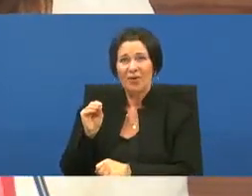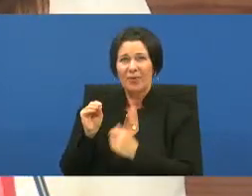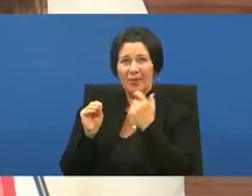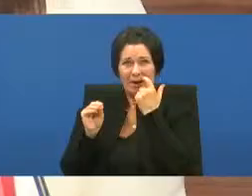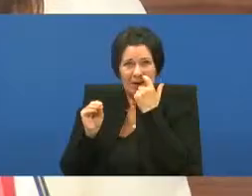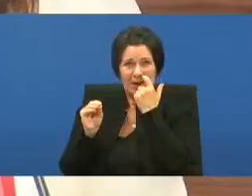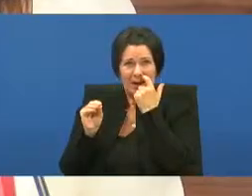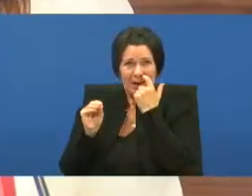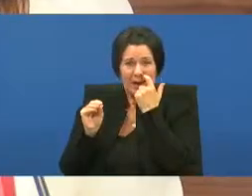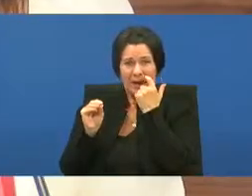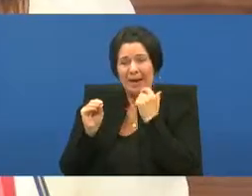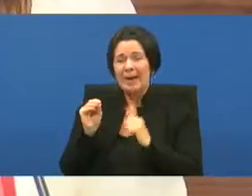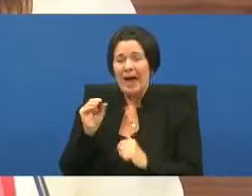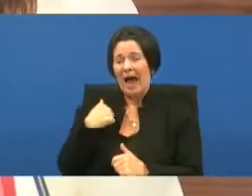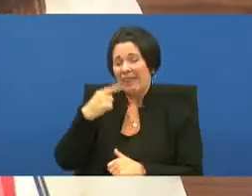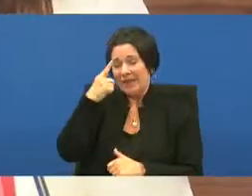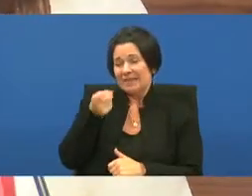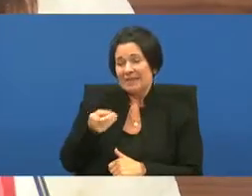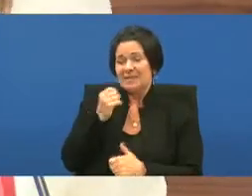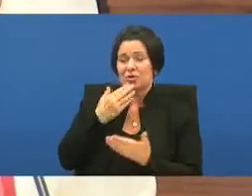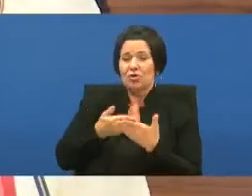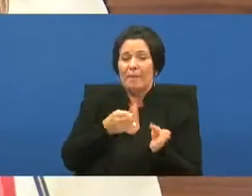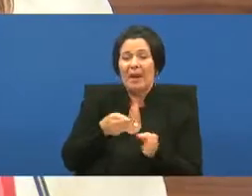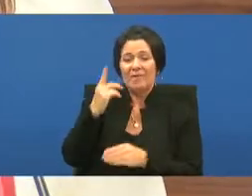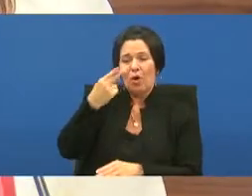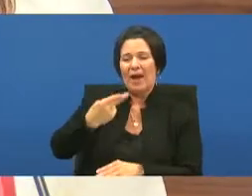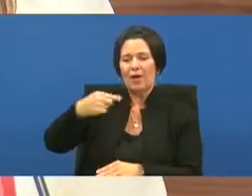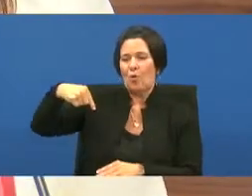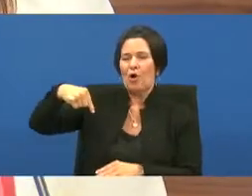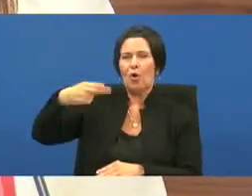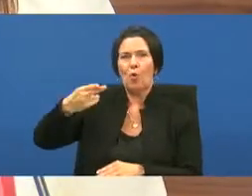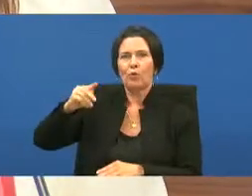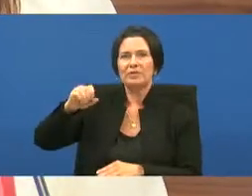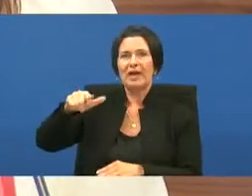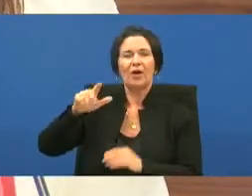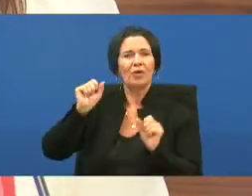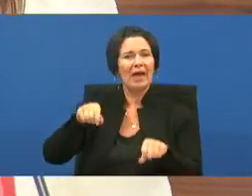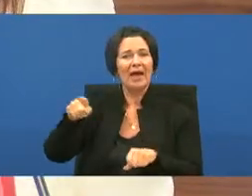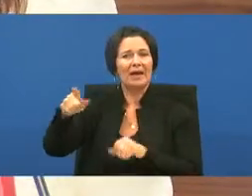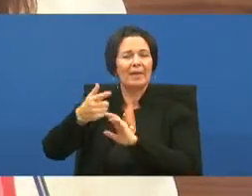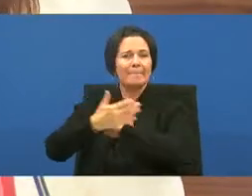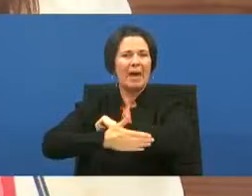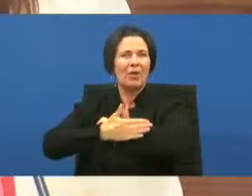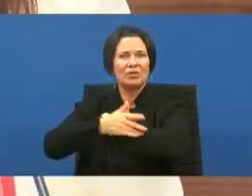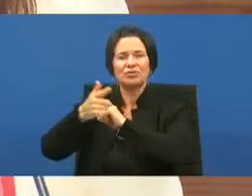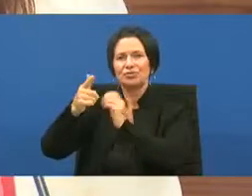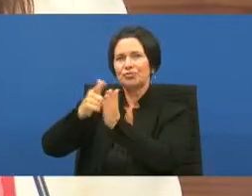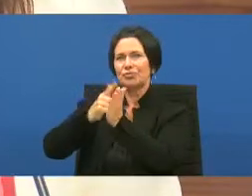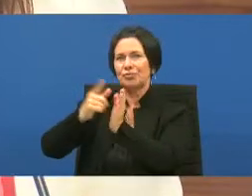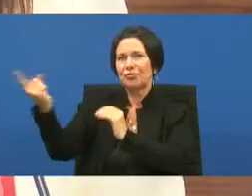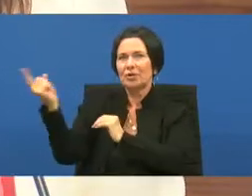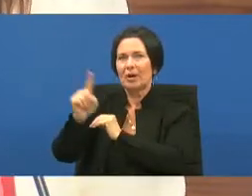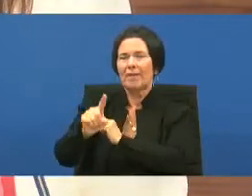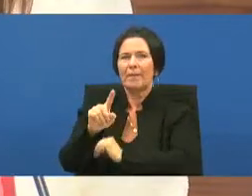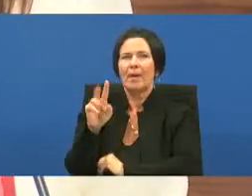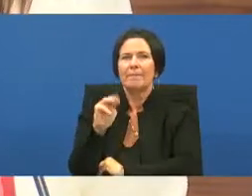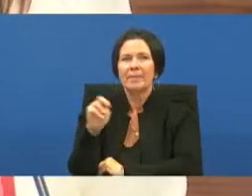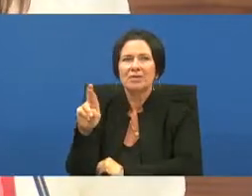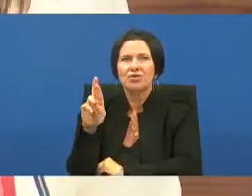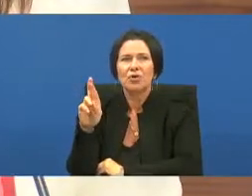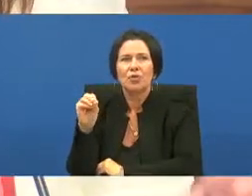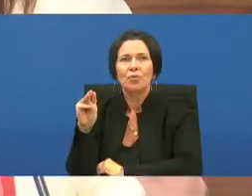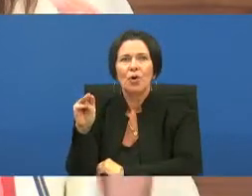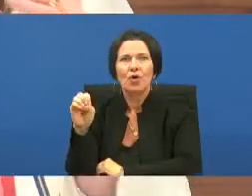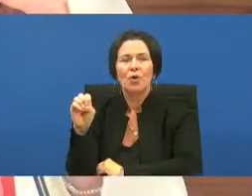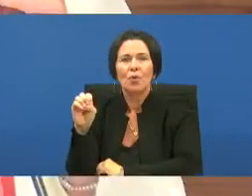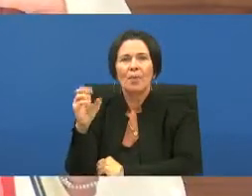center and a headquarters hotel. I'd like to ask the parish attorney to come to the microphone. I've got a question for you, Mr. Rome.